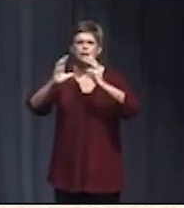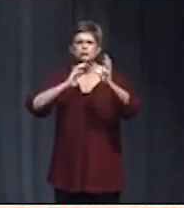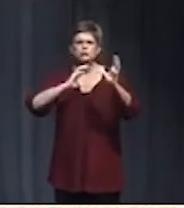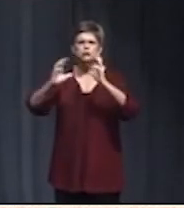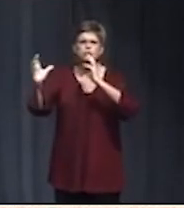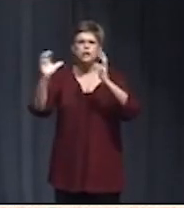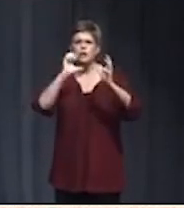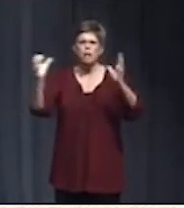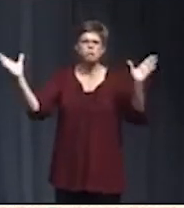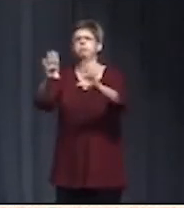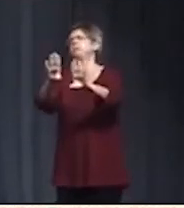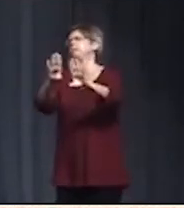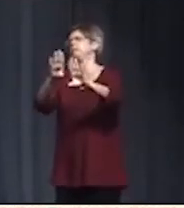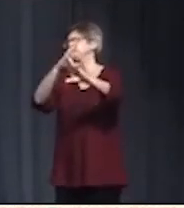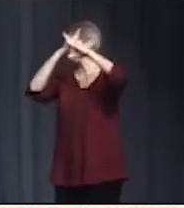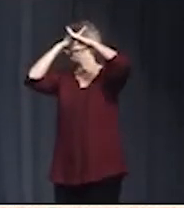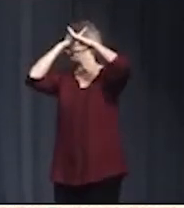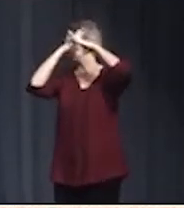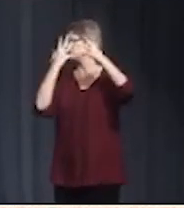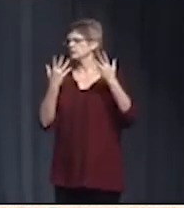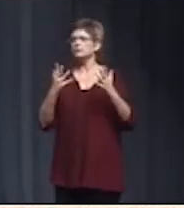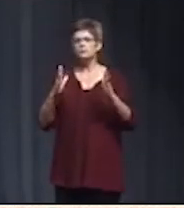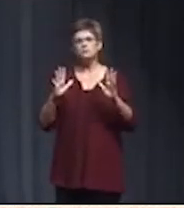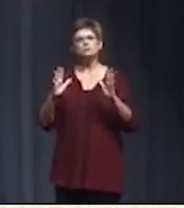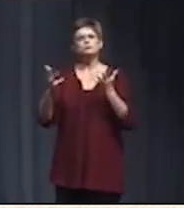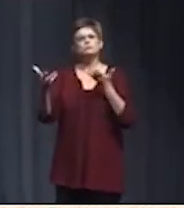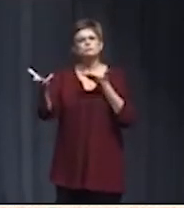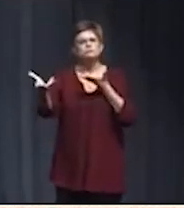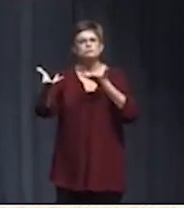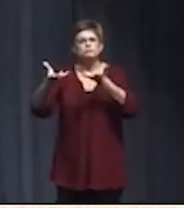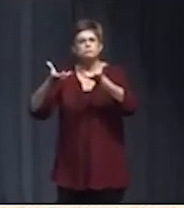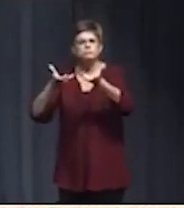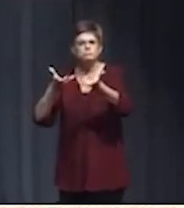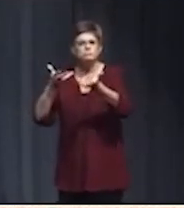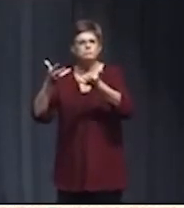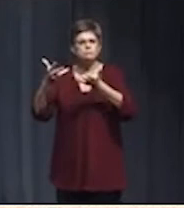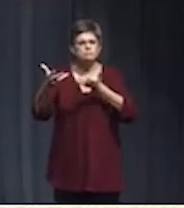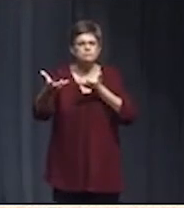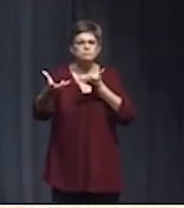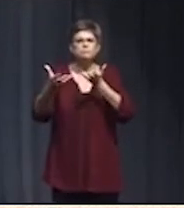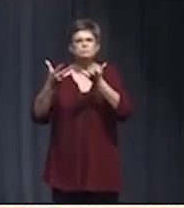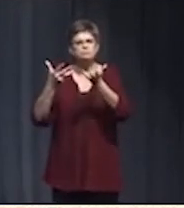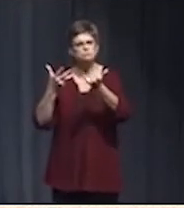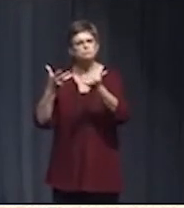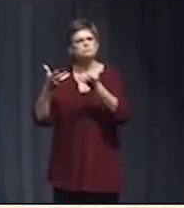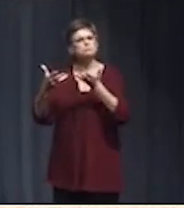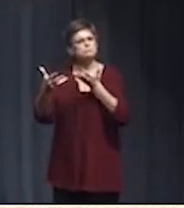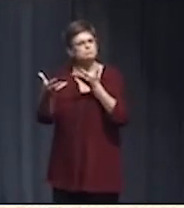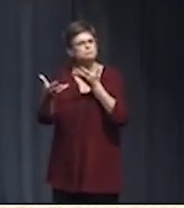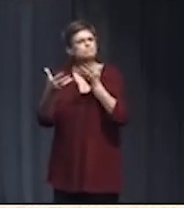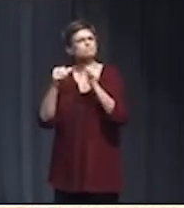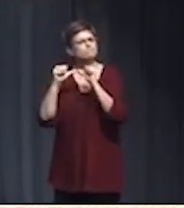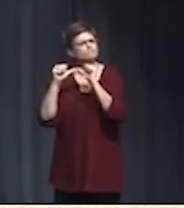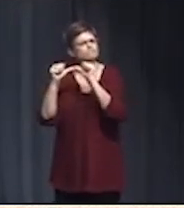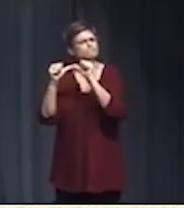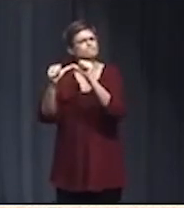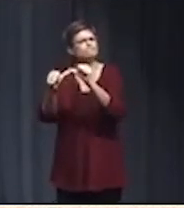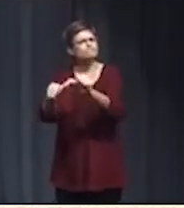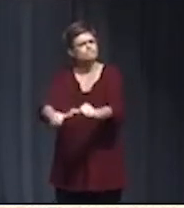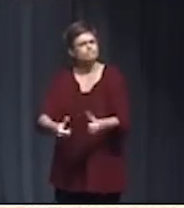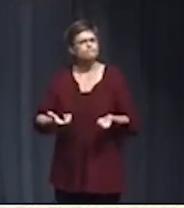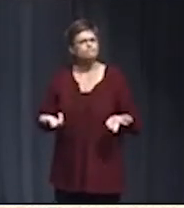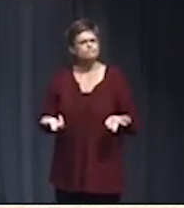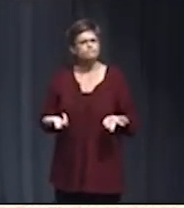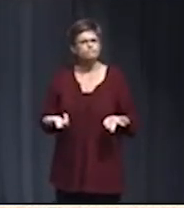can get him into a place where you want him to be. Okay? Keep talking.